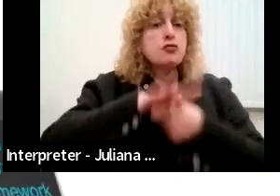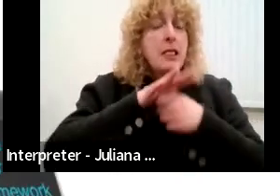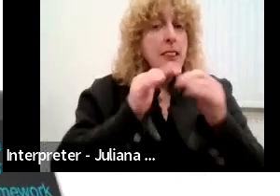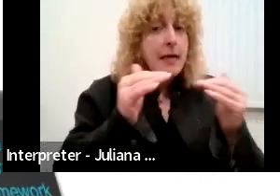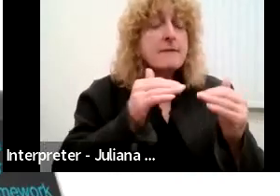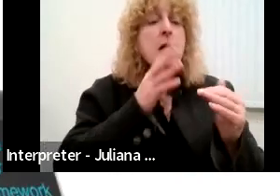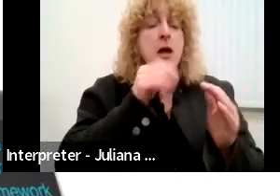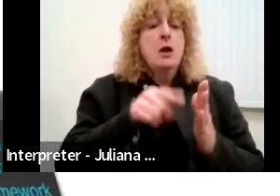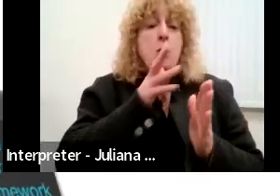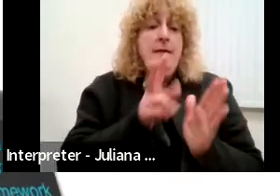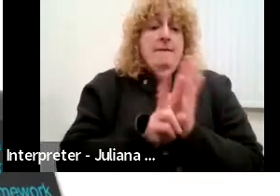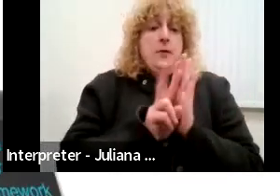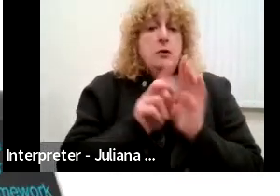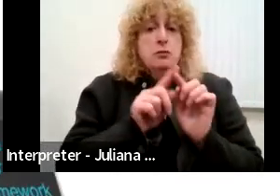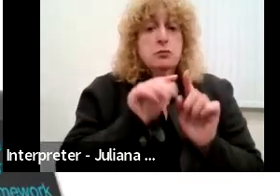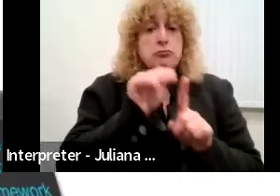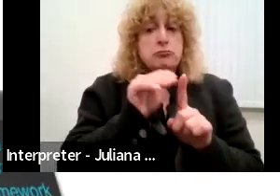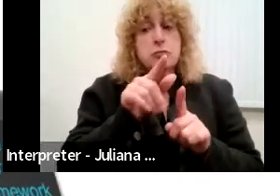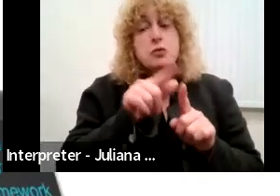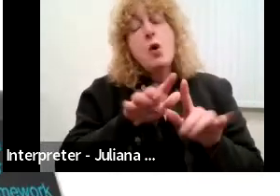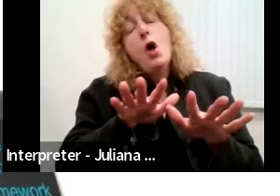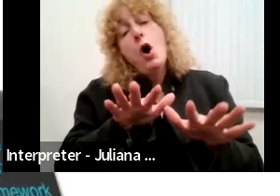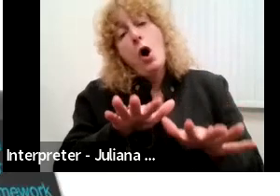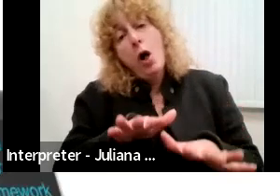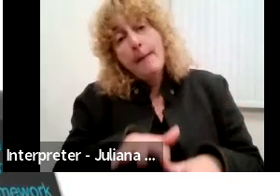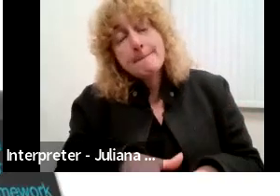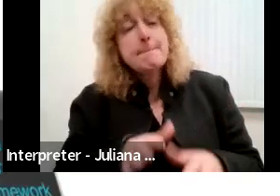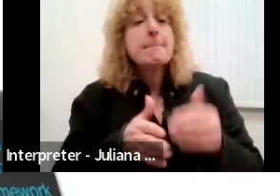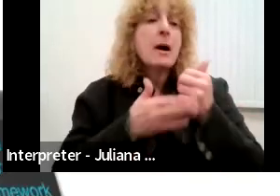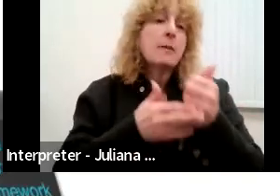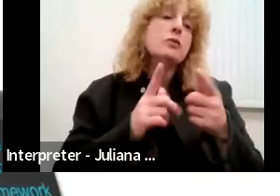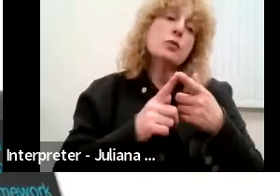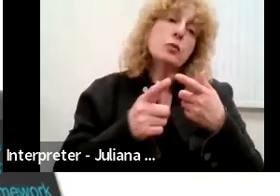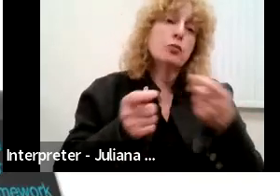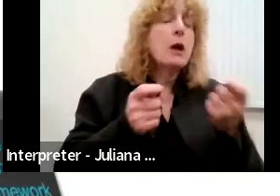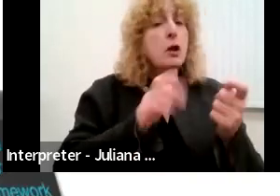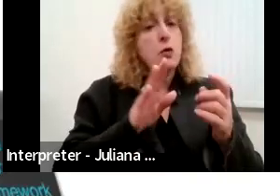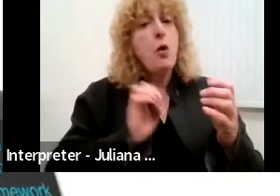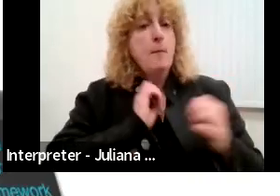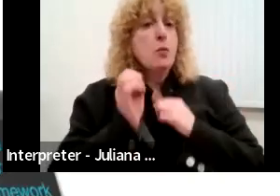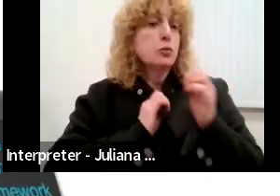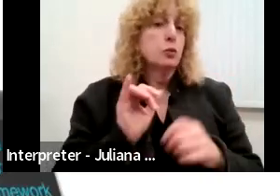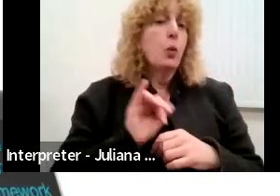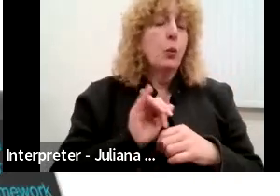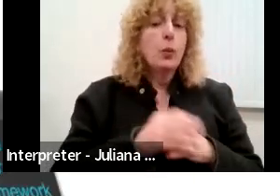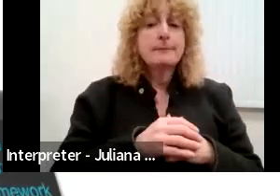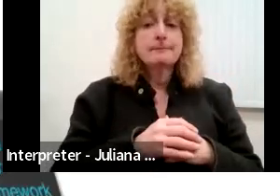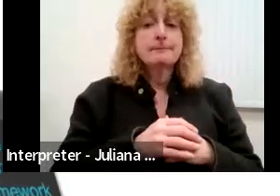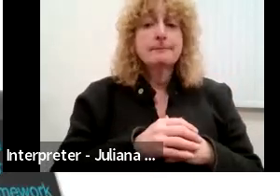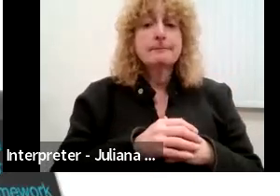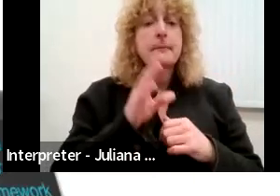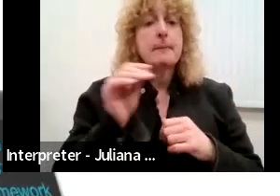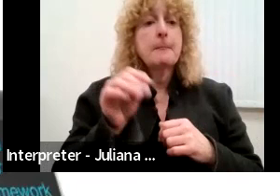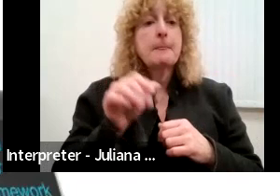you to calm and then to help regulate emotions as well. And the